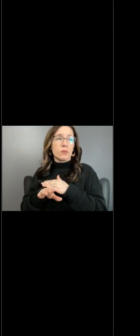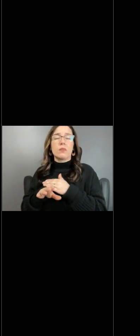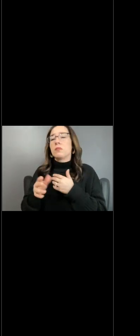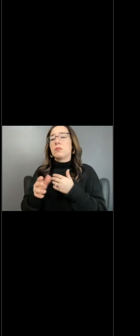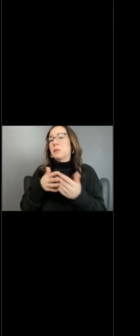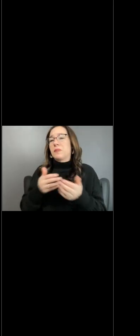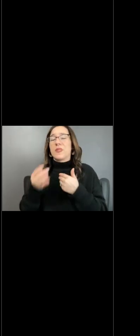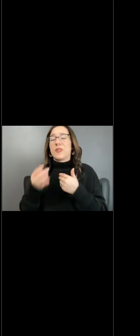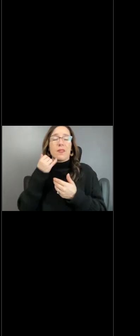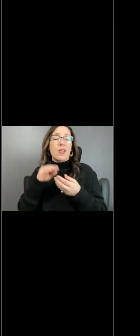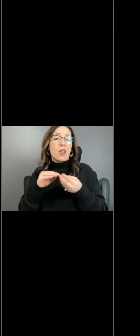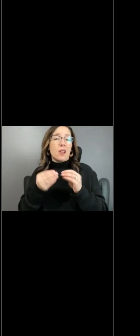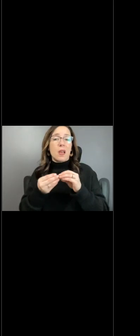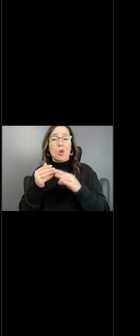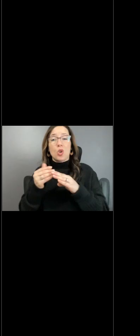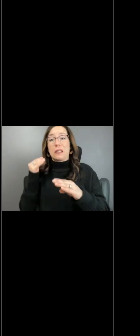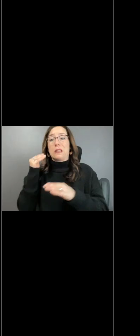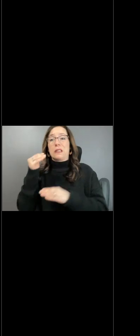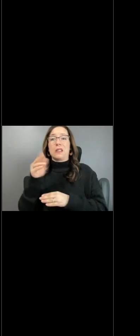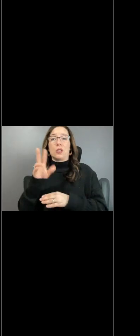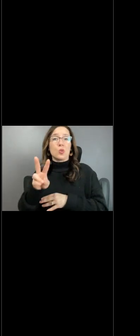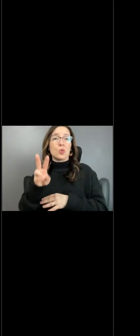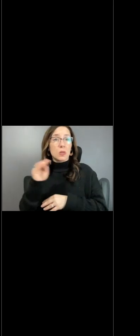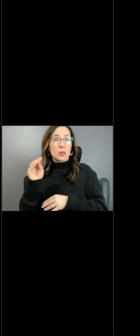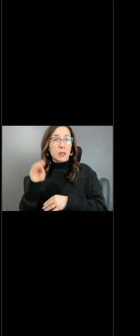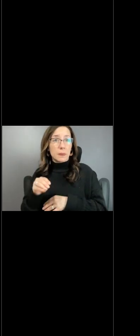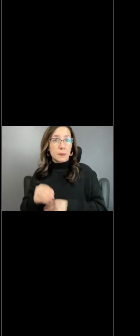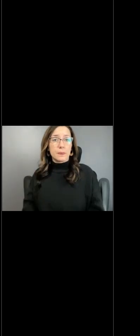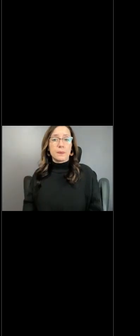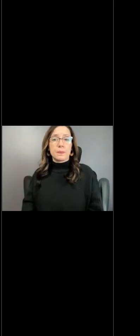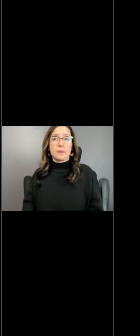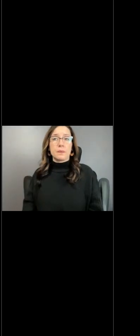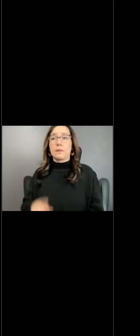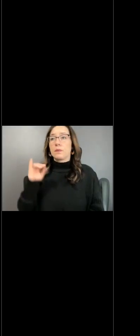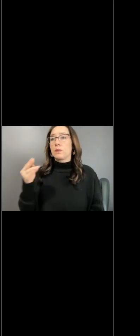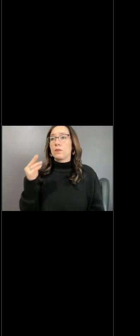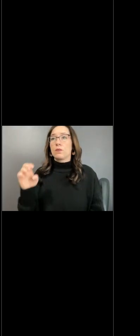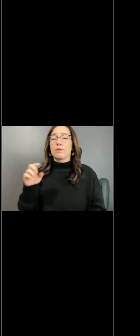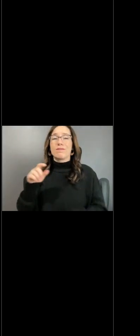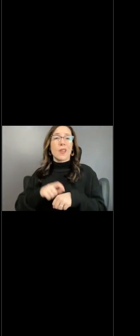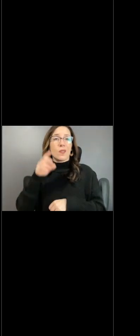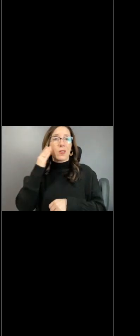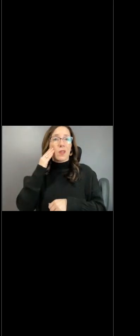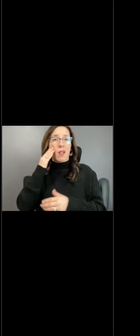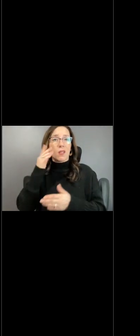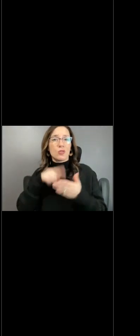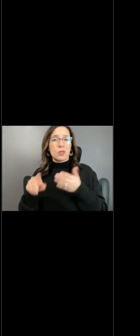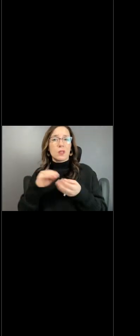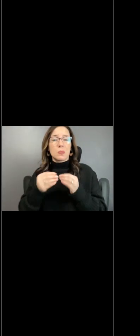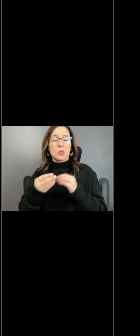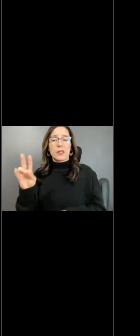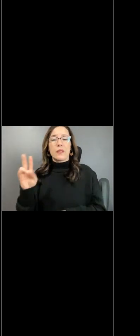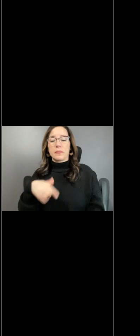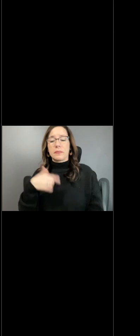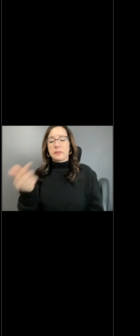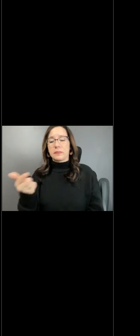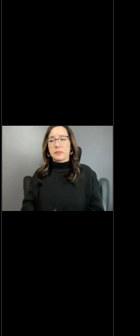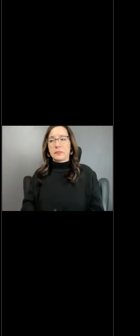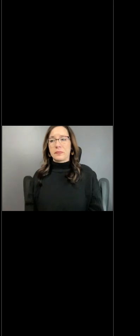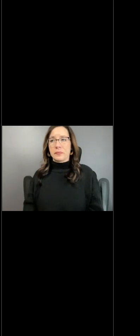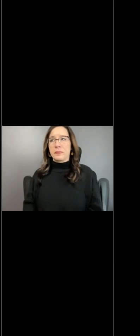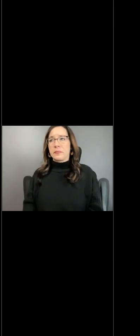number exceeds that 2%. Joe, time for knowledge check 7. I'm going to send it over to you